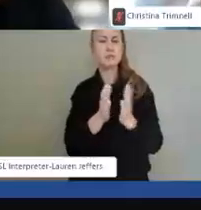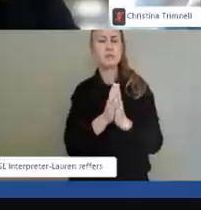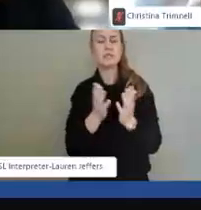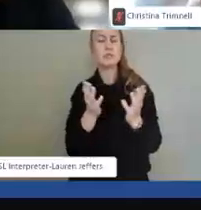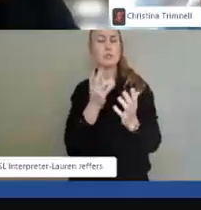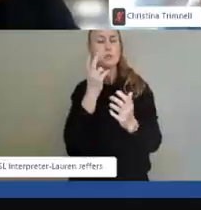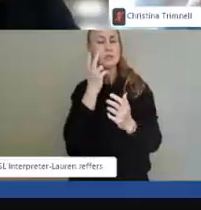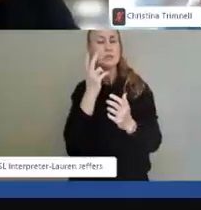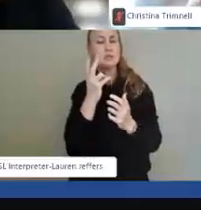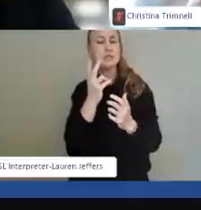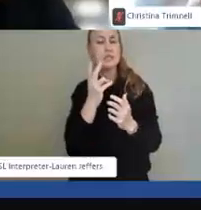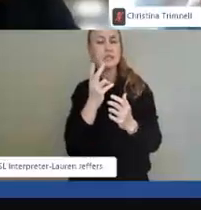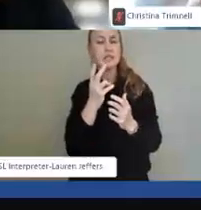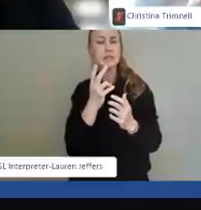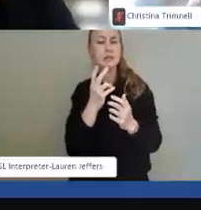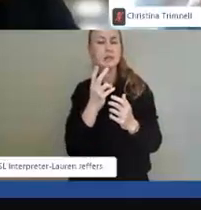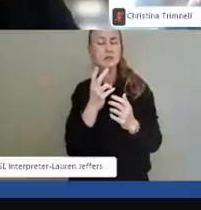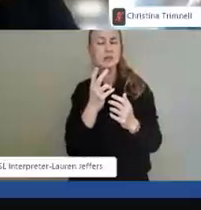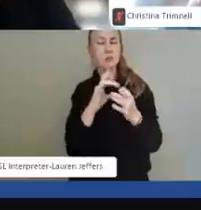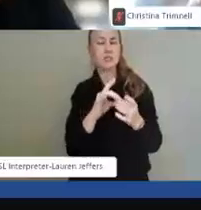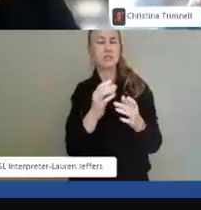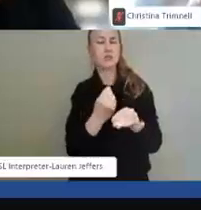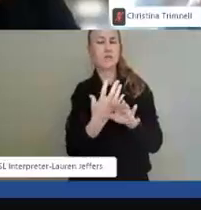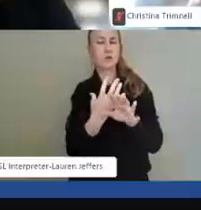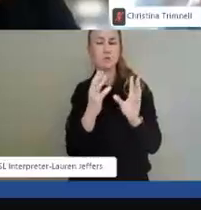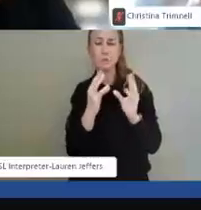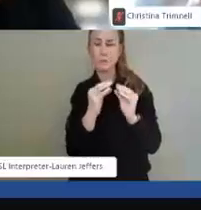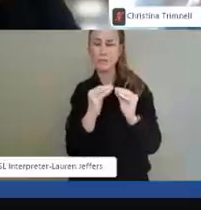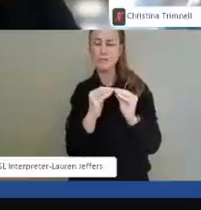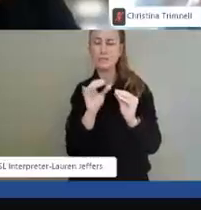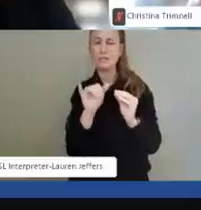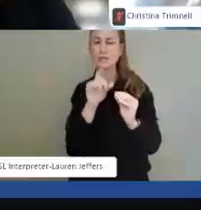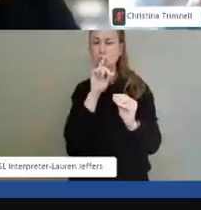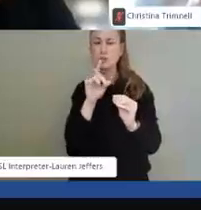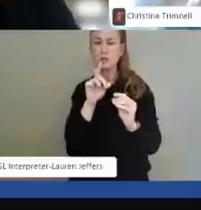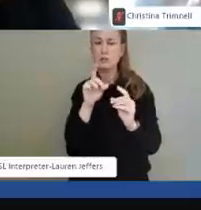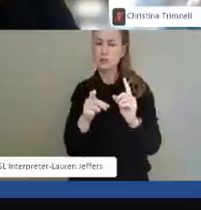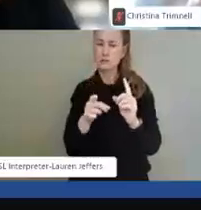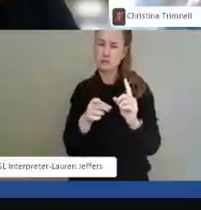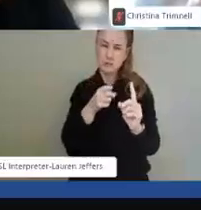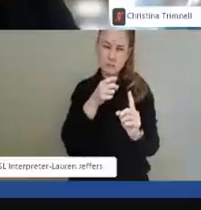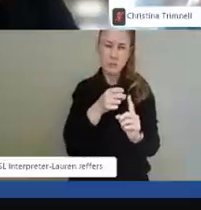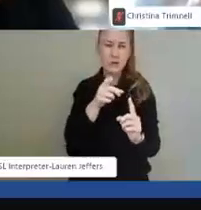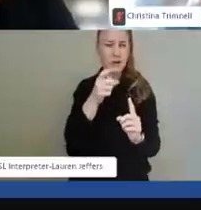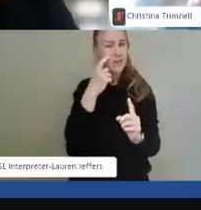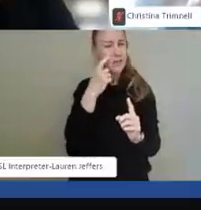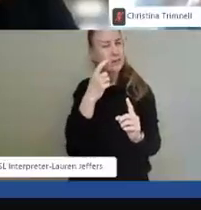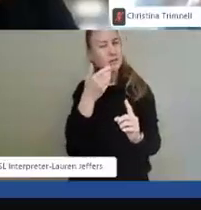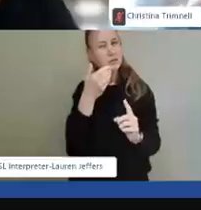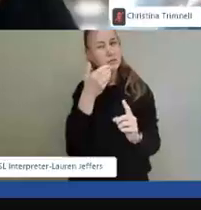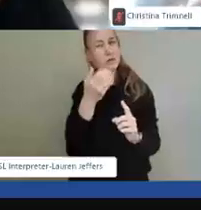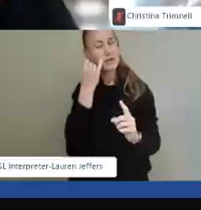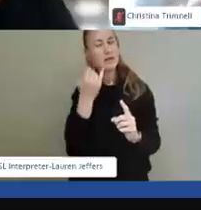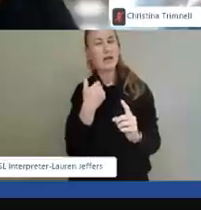keep virtual meetings, and that's really a point of contention. I think we need to start having hybrid meetings, which would mean